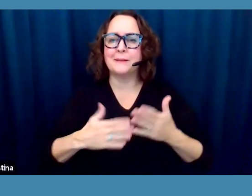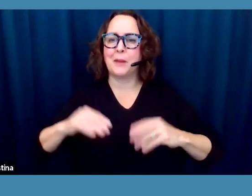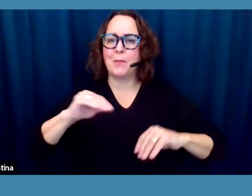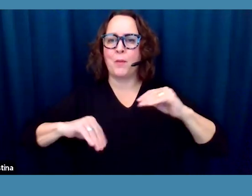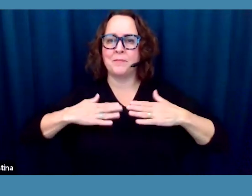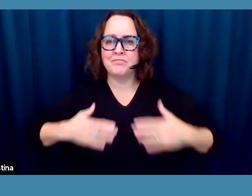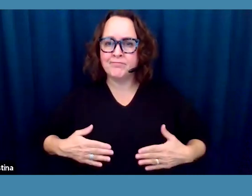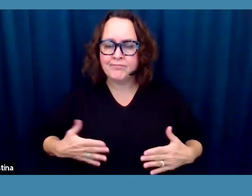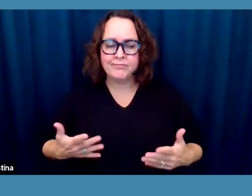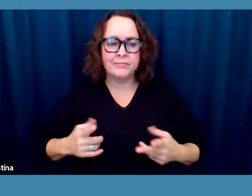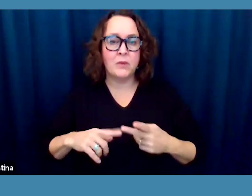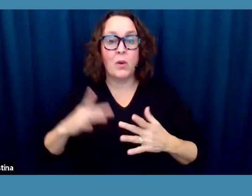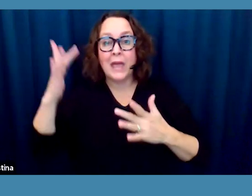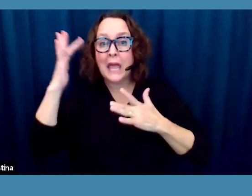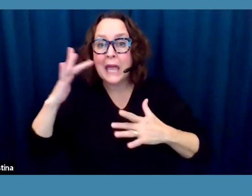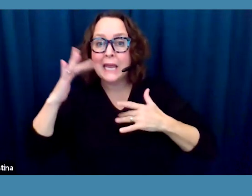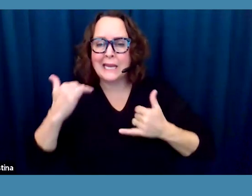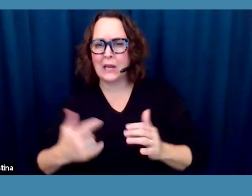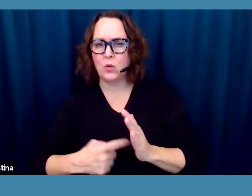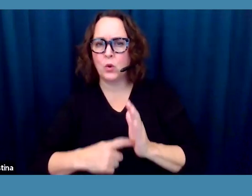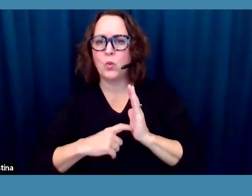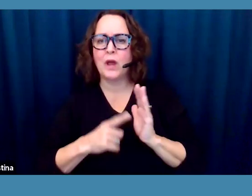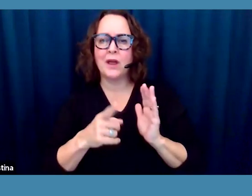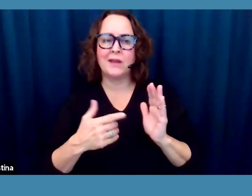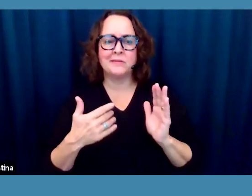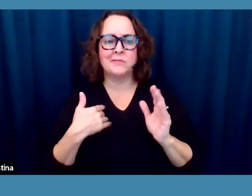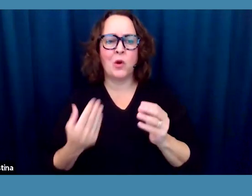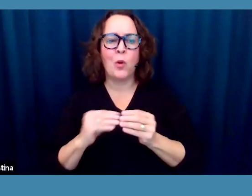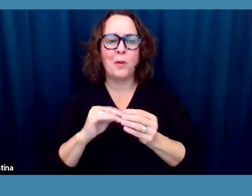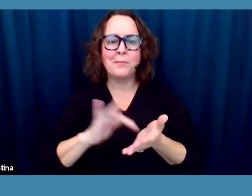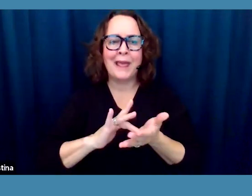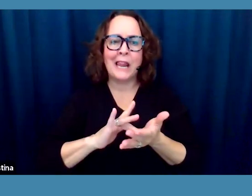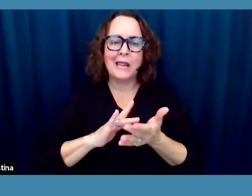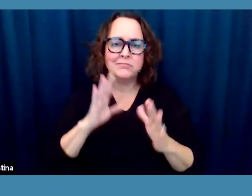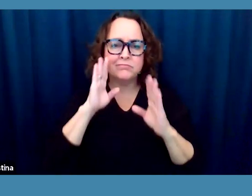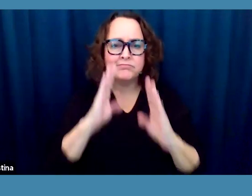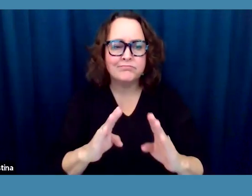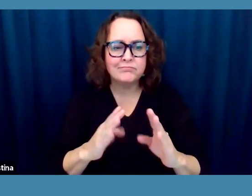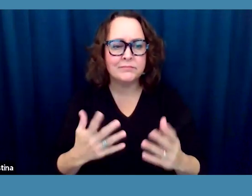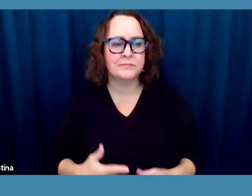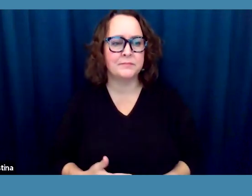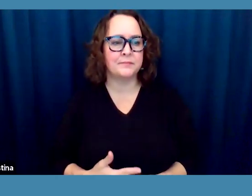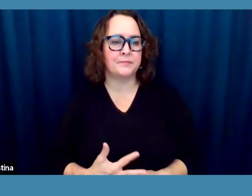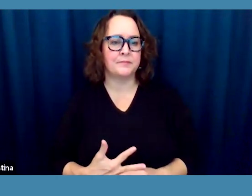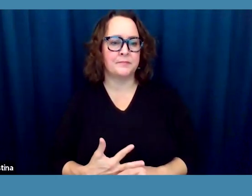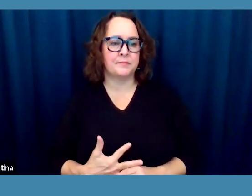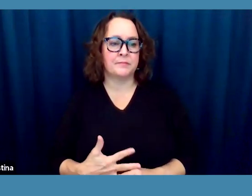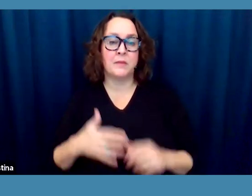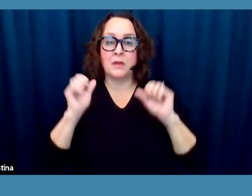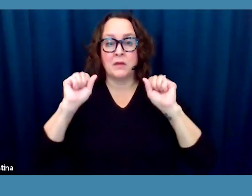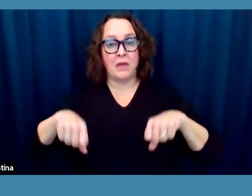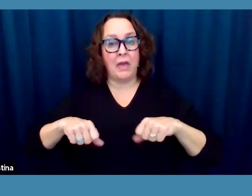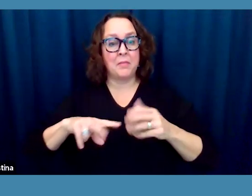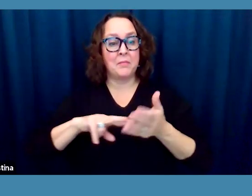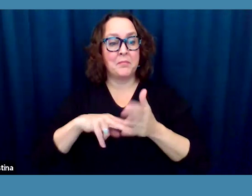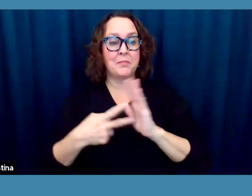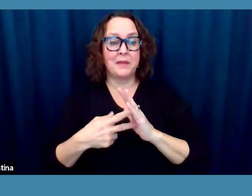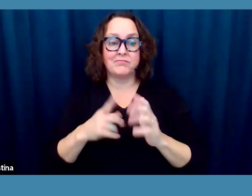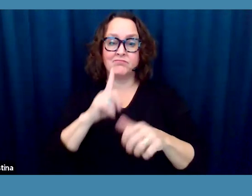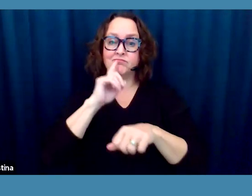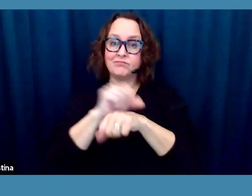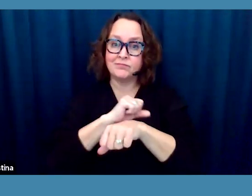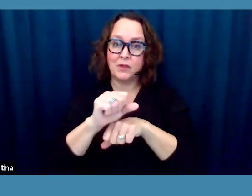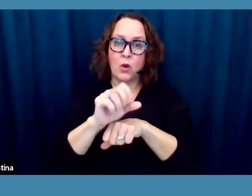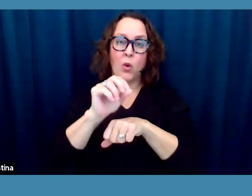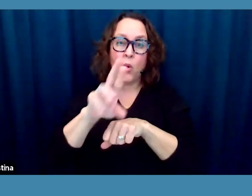an illness that's now requiring you to have a lot more medical interventions. It could be an actual or